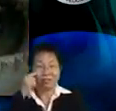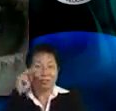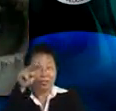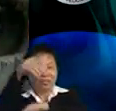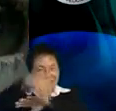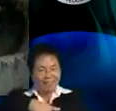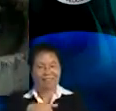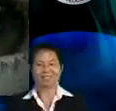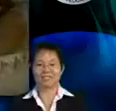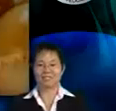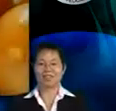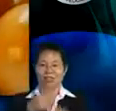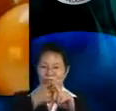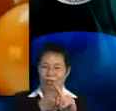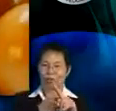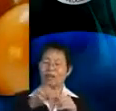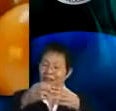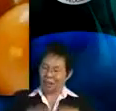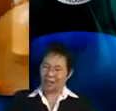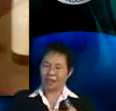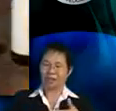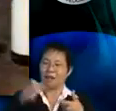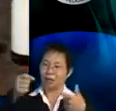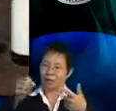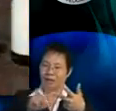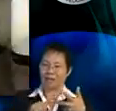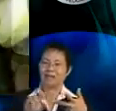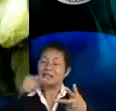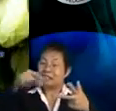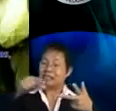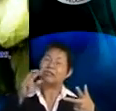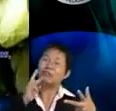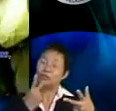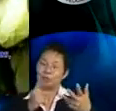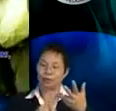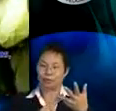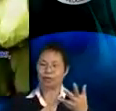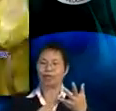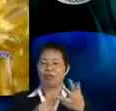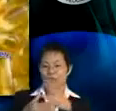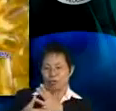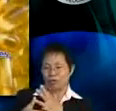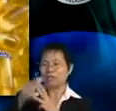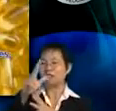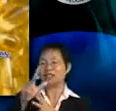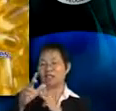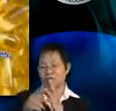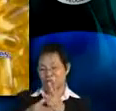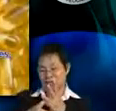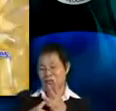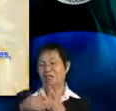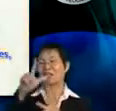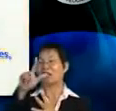night. Sources: eggs, milk, vegetables, fish liver oil.